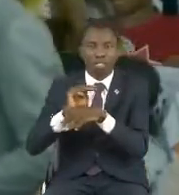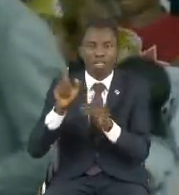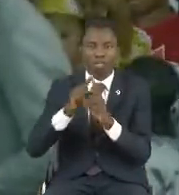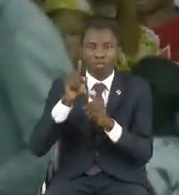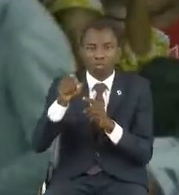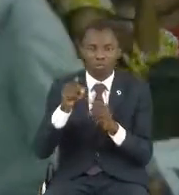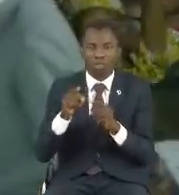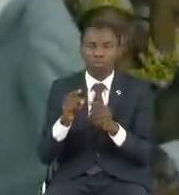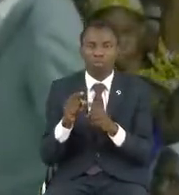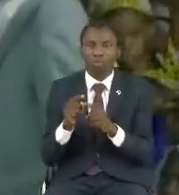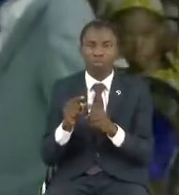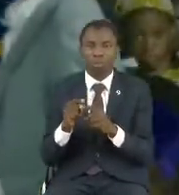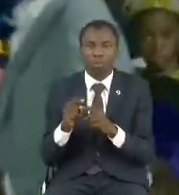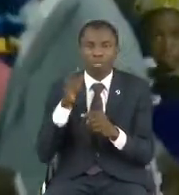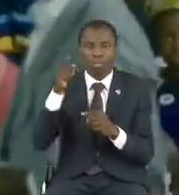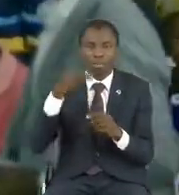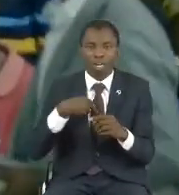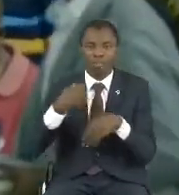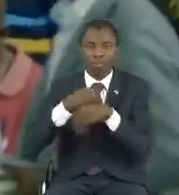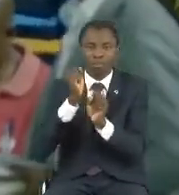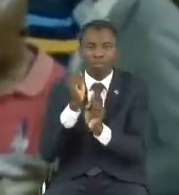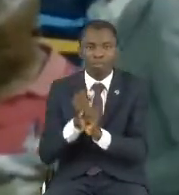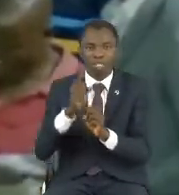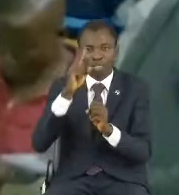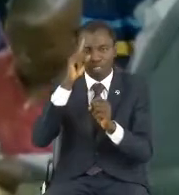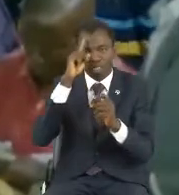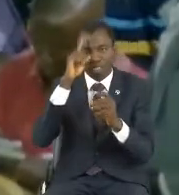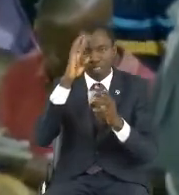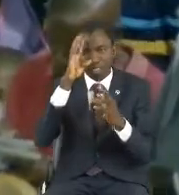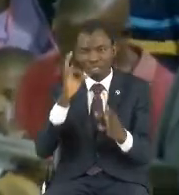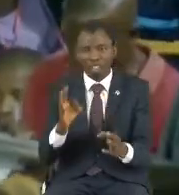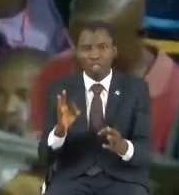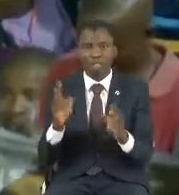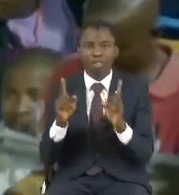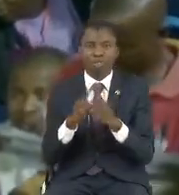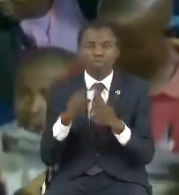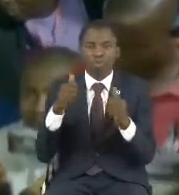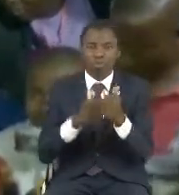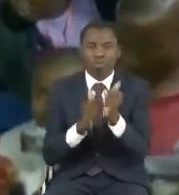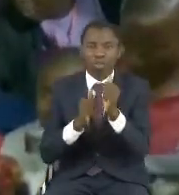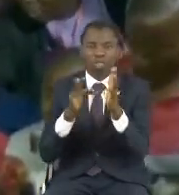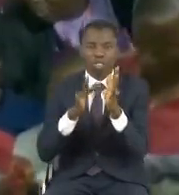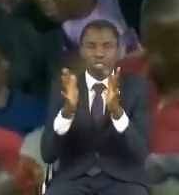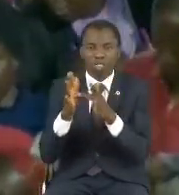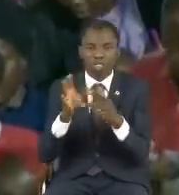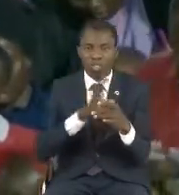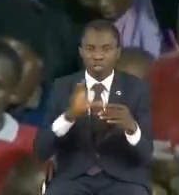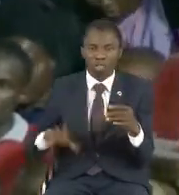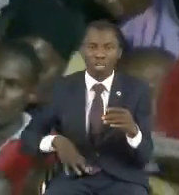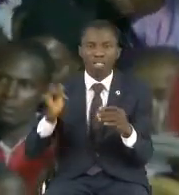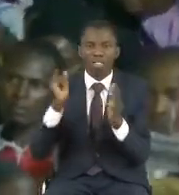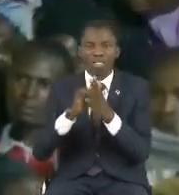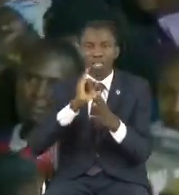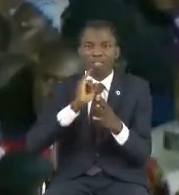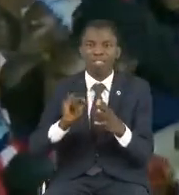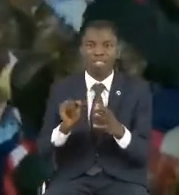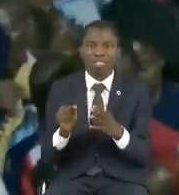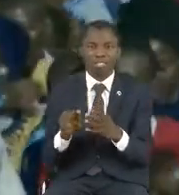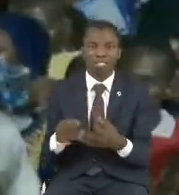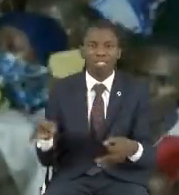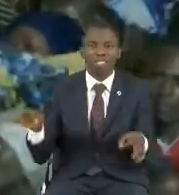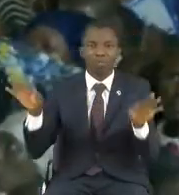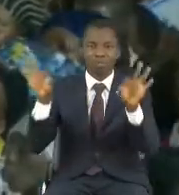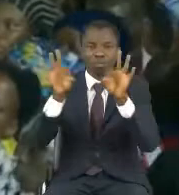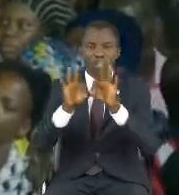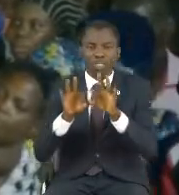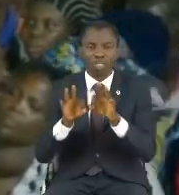You have made a decision to follow Jesus Christ, and that's a very important person to the Lord. And